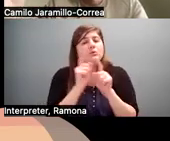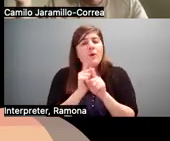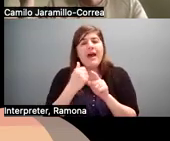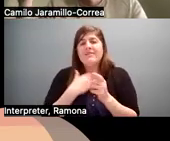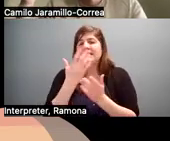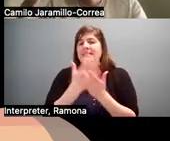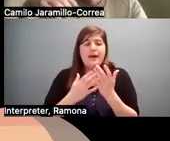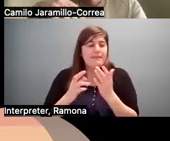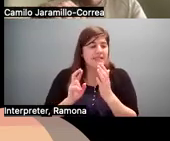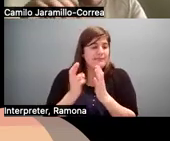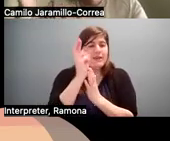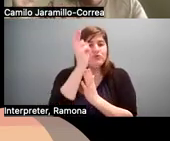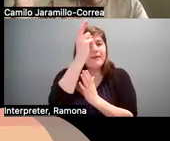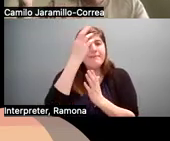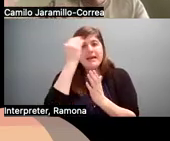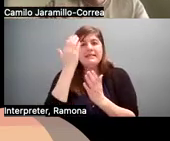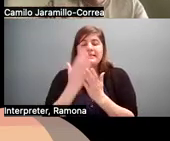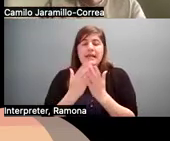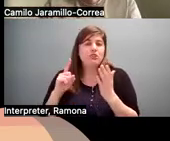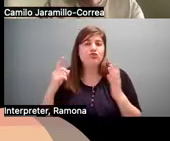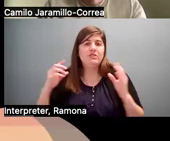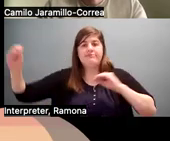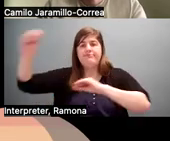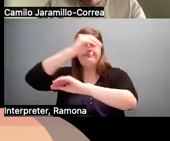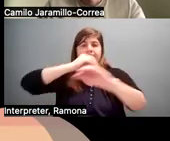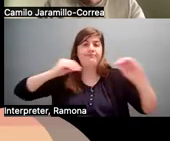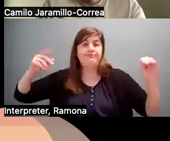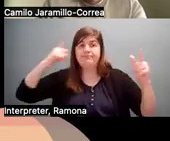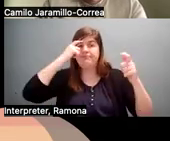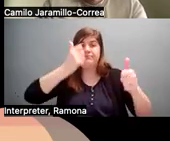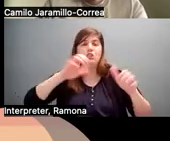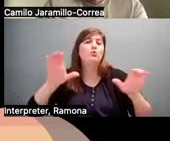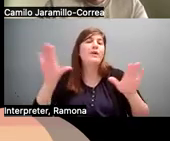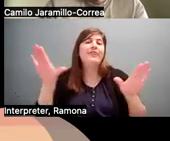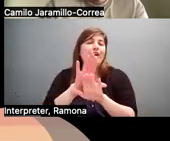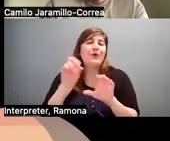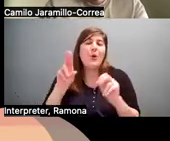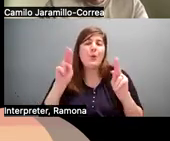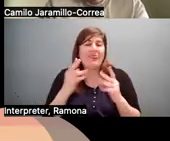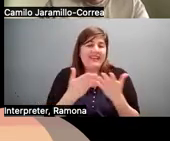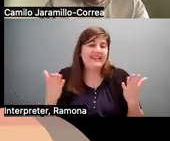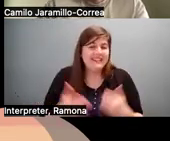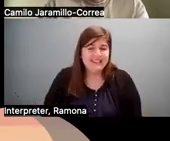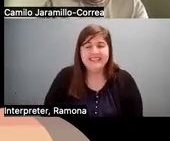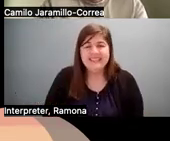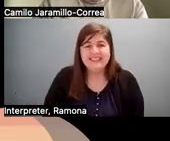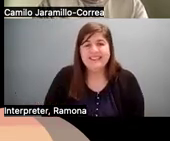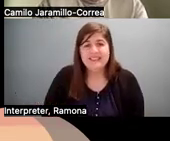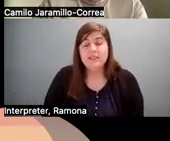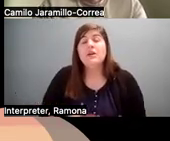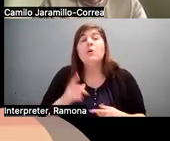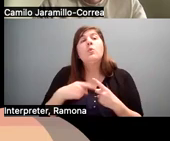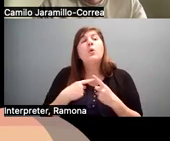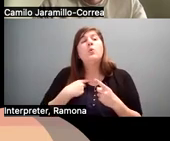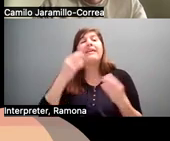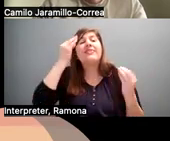because there's just some missions that are just flying around the solar system doing their own thing. And kind of that's typically what we think of the solar system.